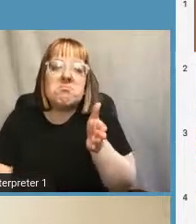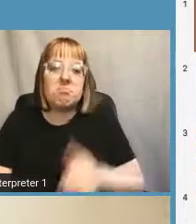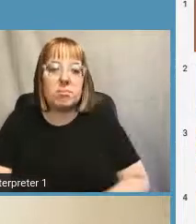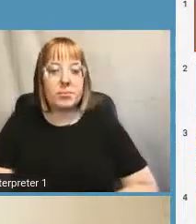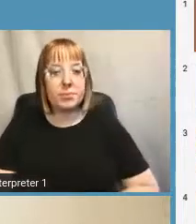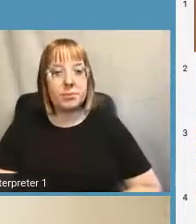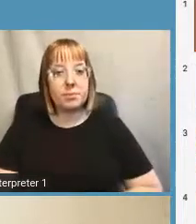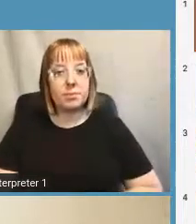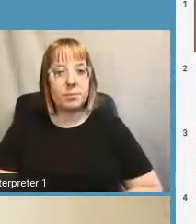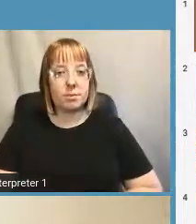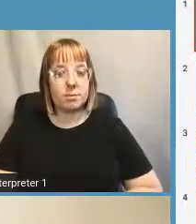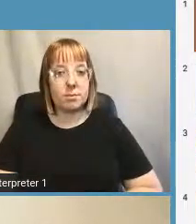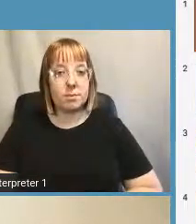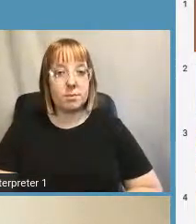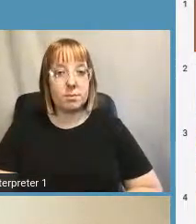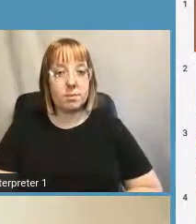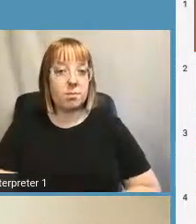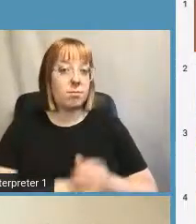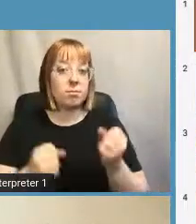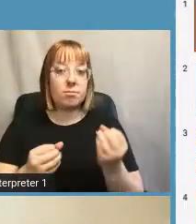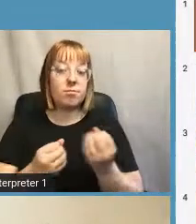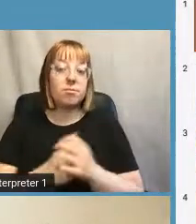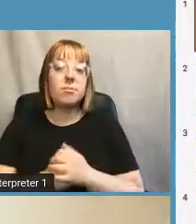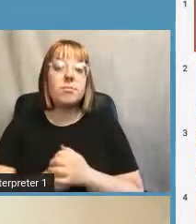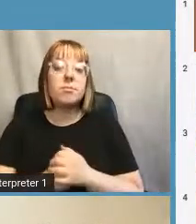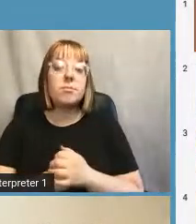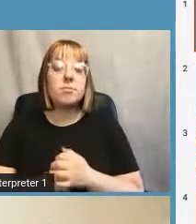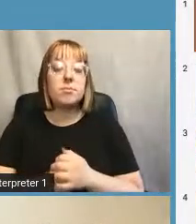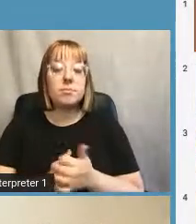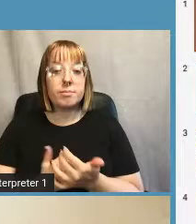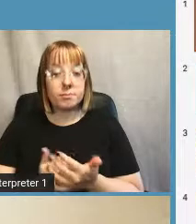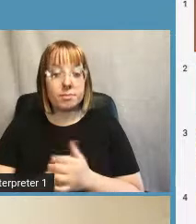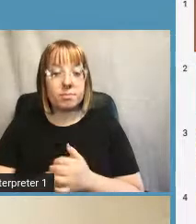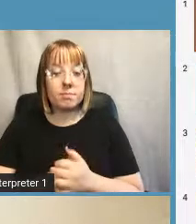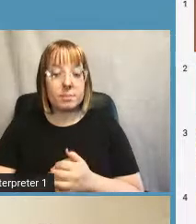So get a really good